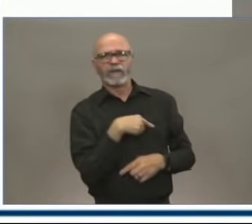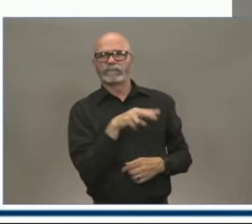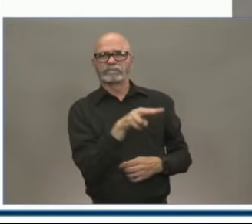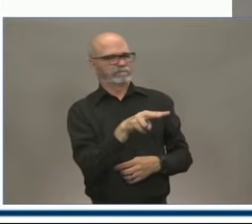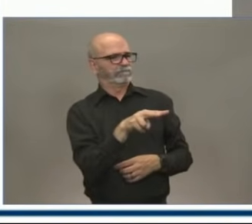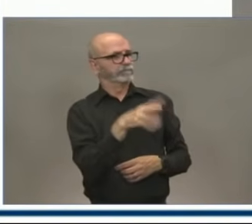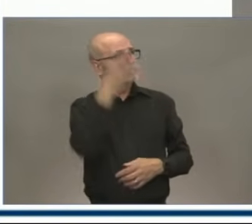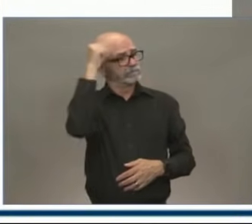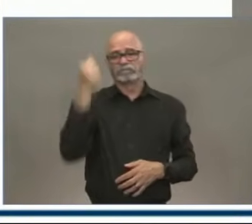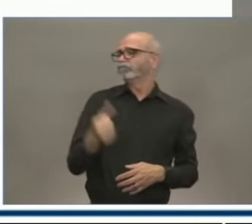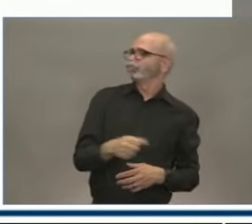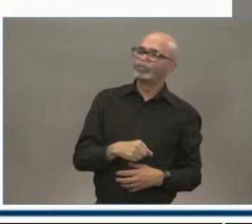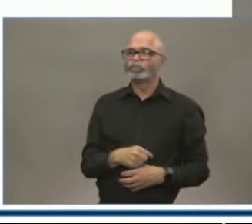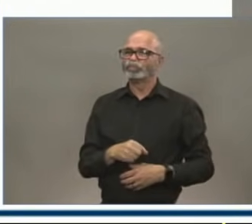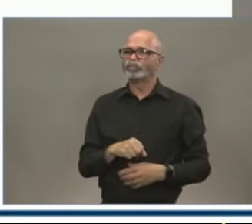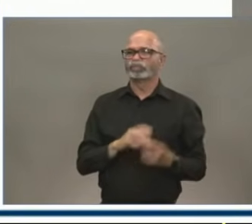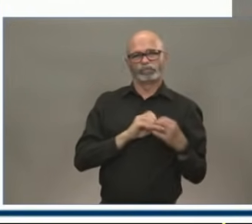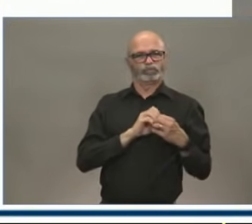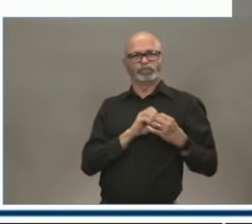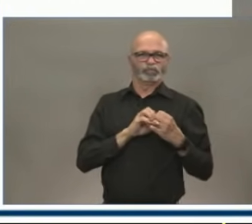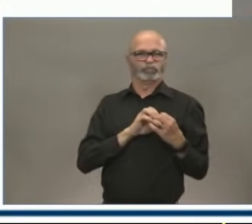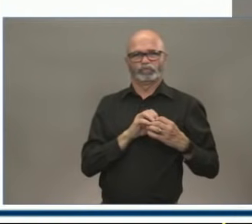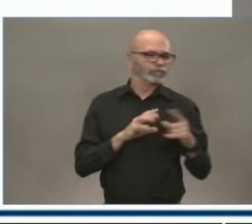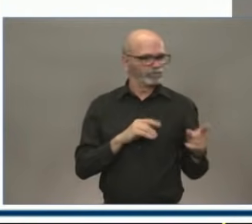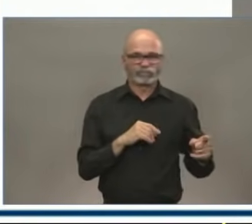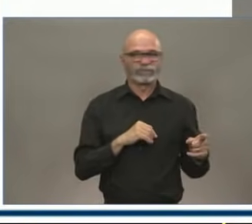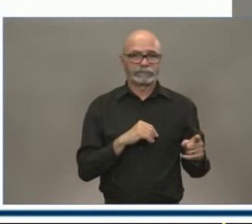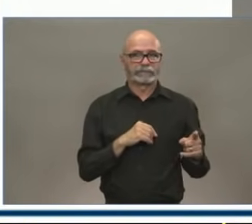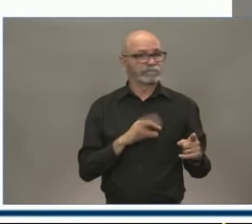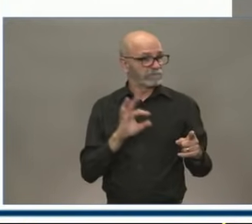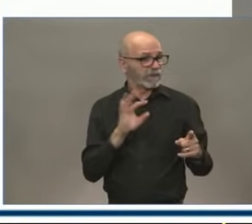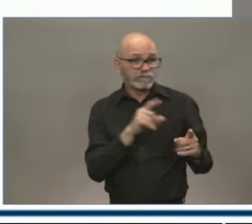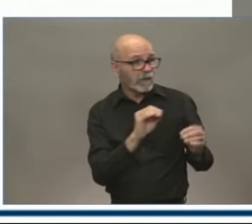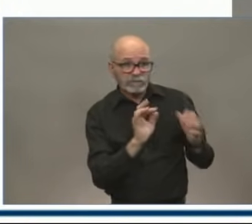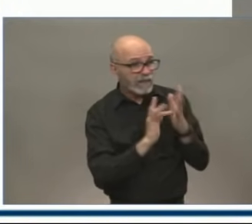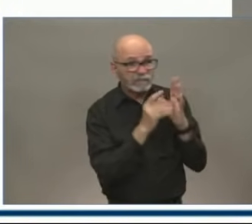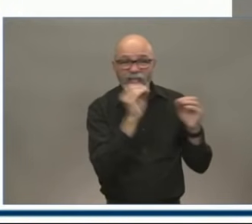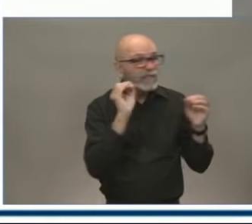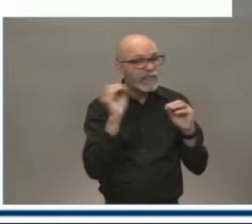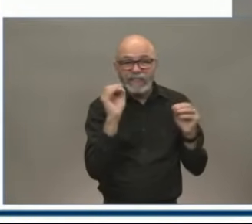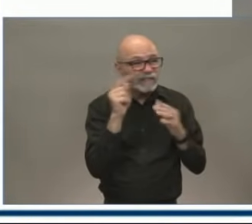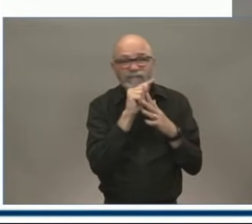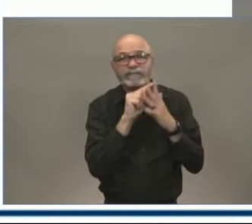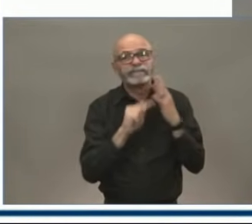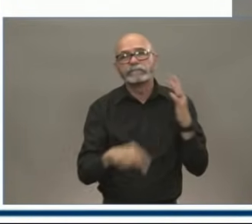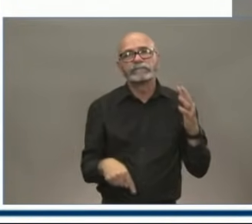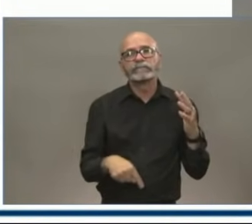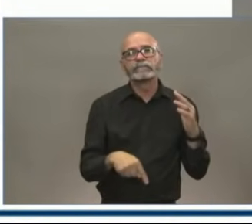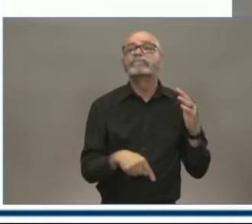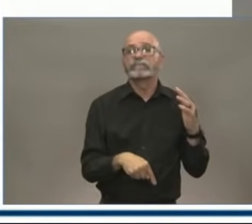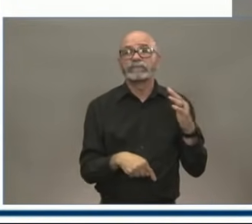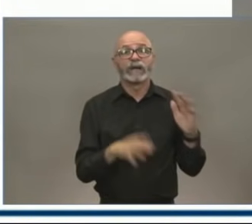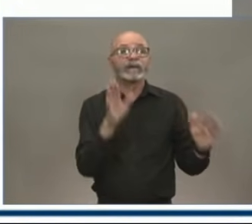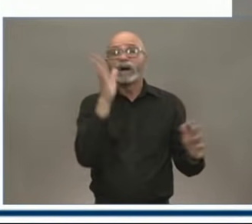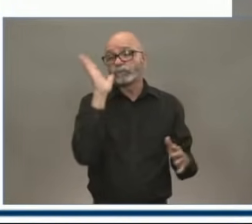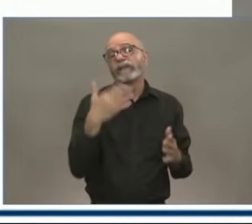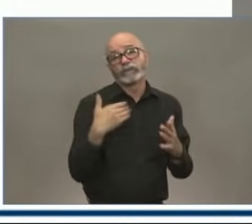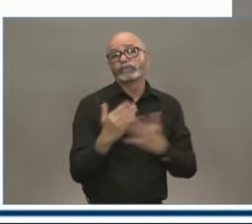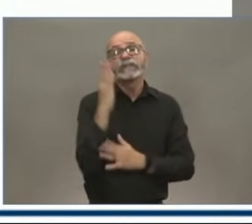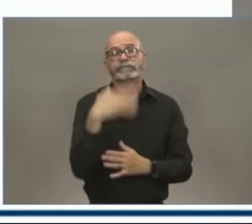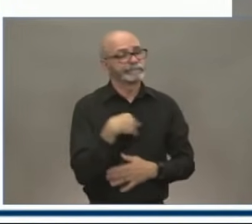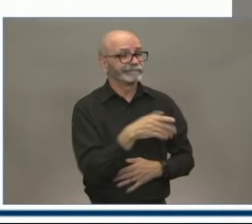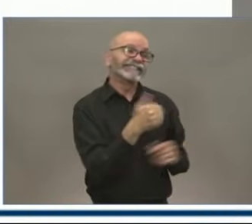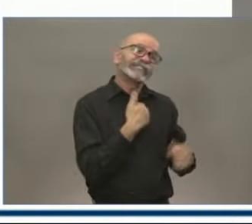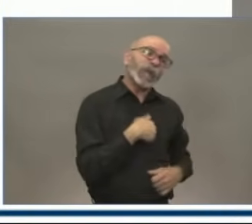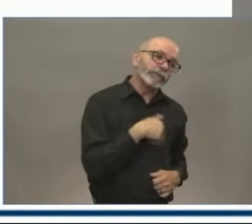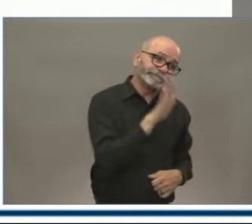mask, you do have the ability to ask them to mask or leave. And to the anti-mask people who I've seen footage